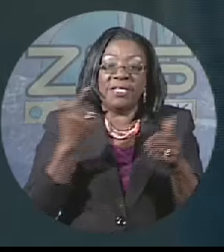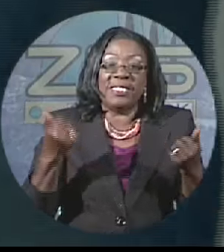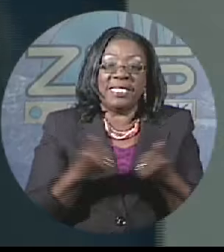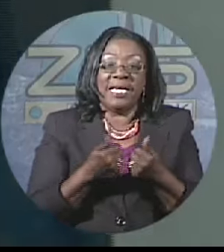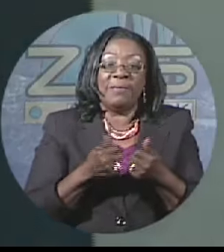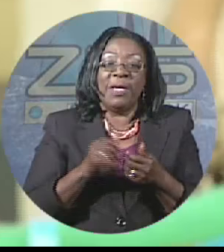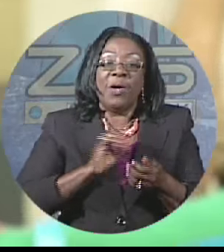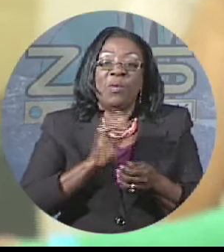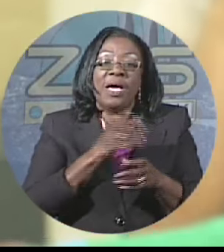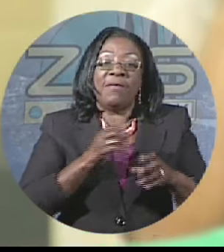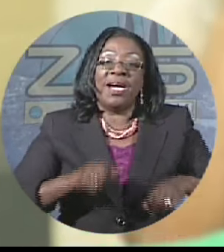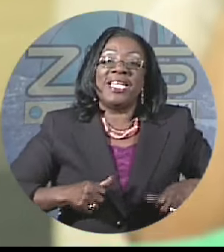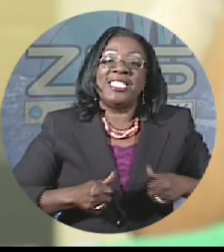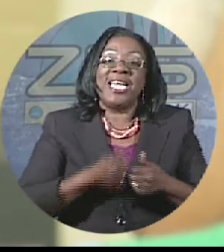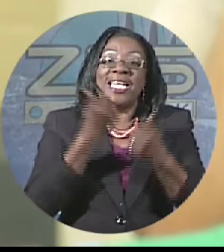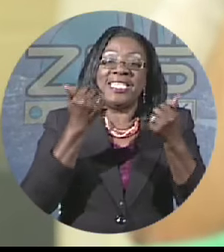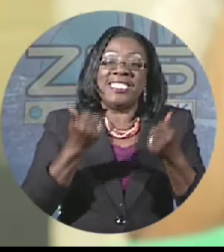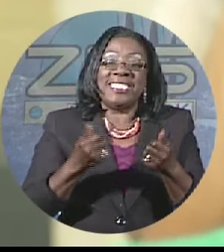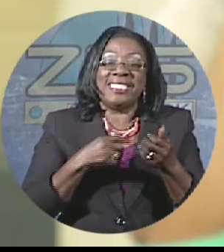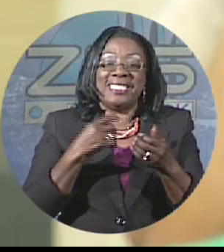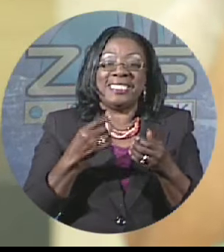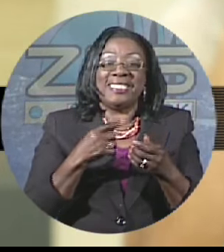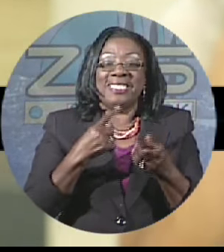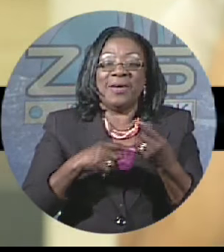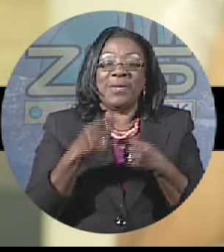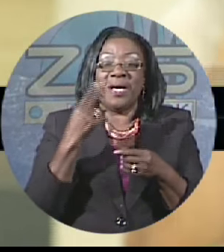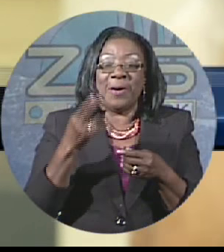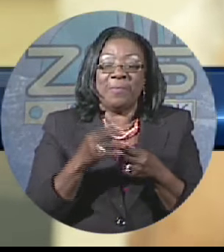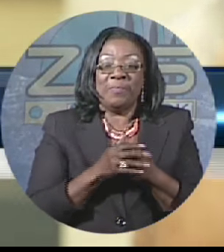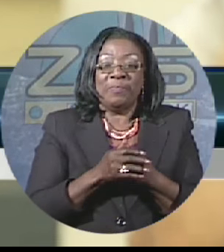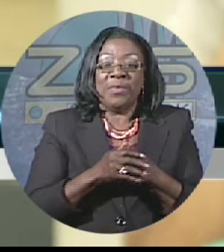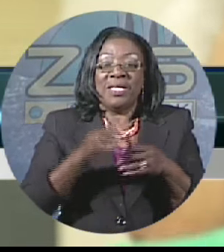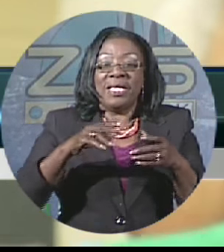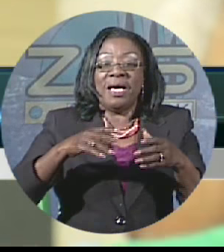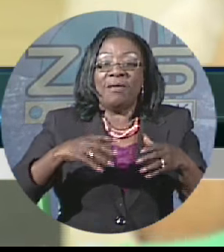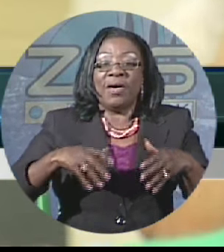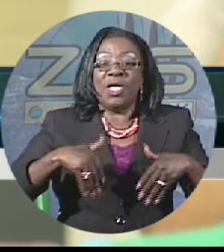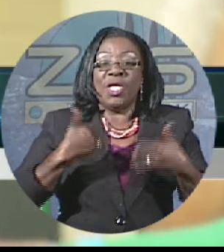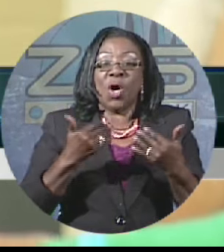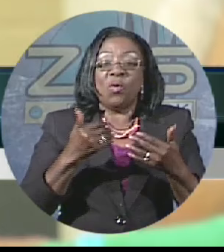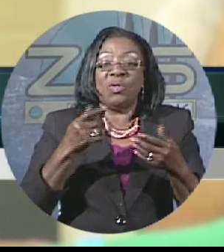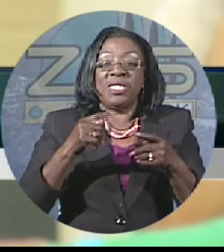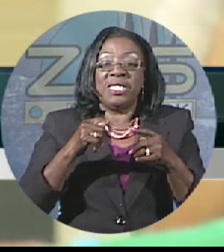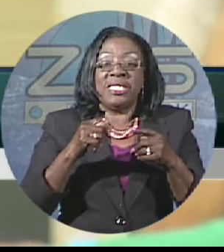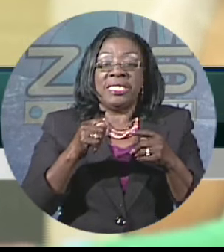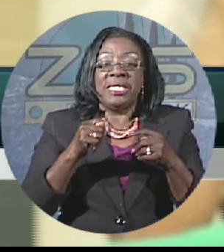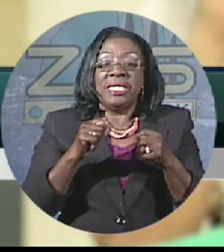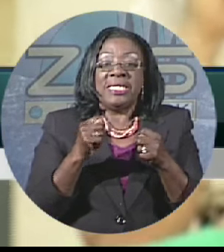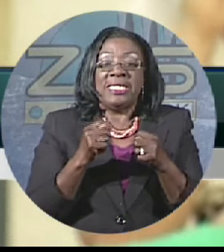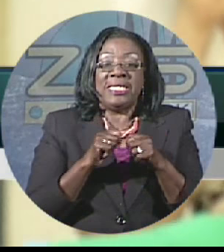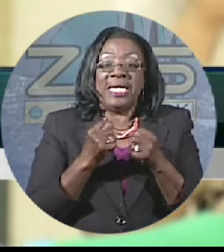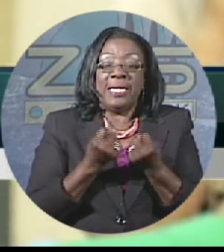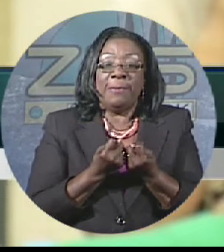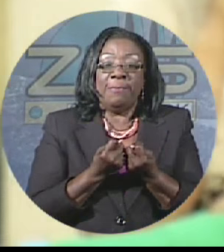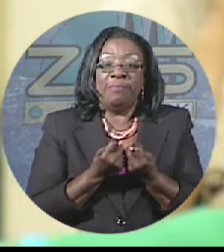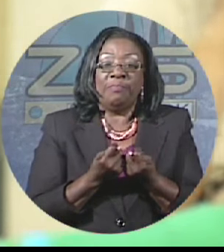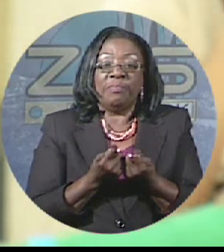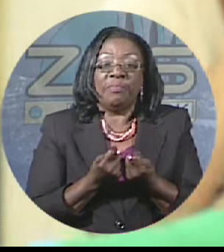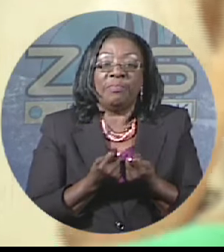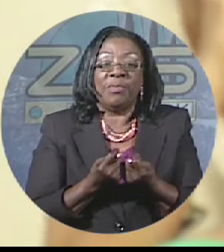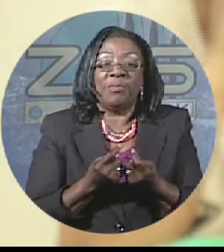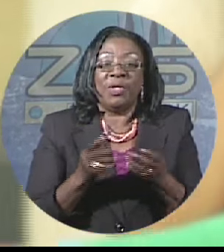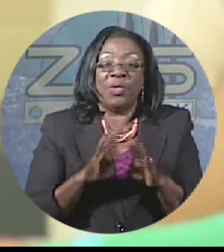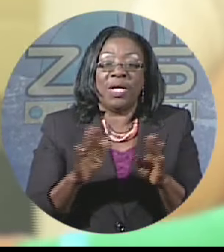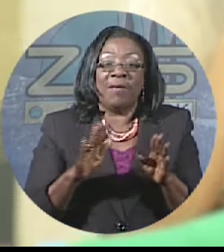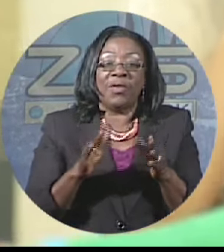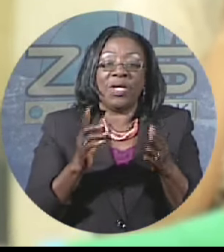other challenges ahead. We have a very young team, and they're very enthusiastic, but they don't have a lot of experience yet in games because we don't get a lot